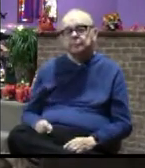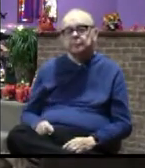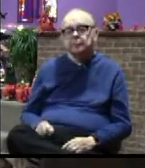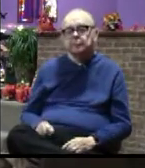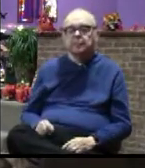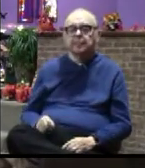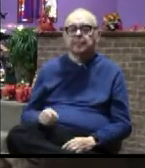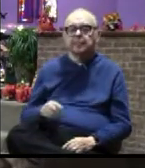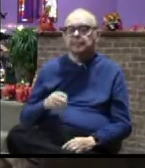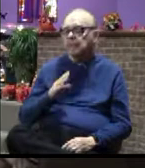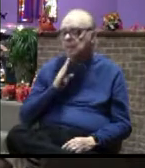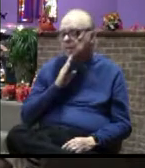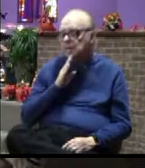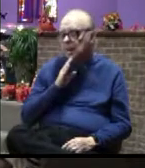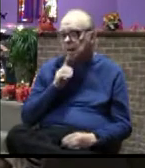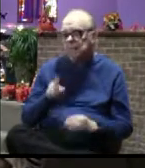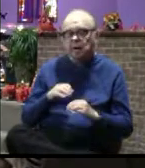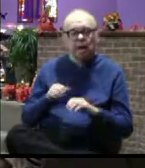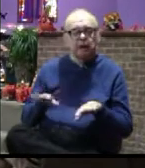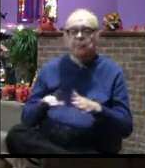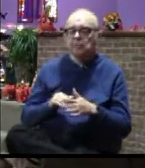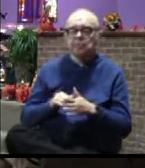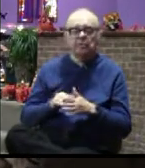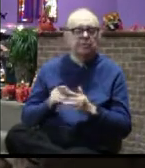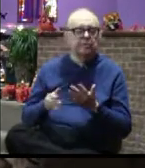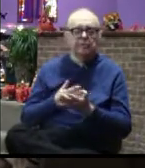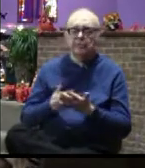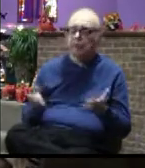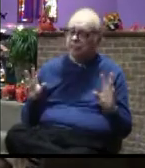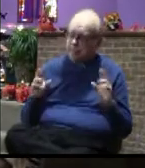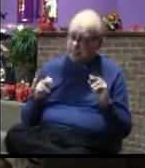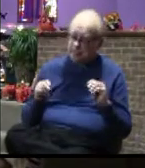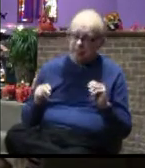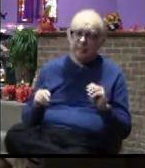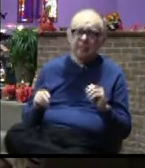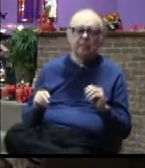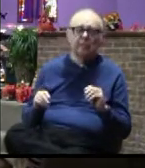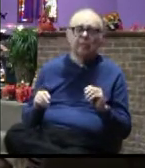I'm not talking about a conversation how are you how you doing what's going on in your life